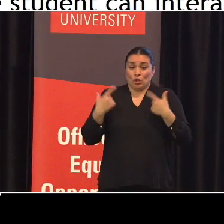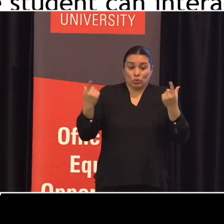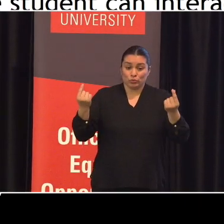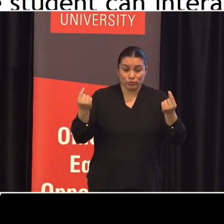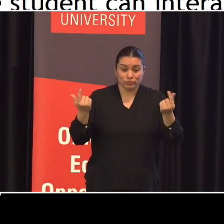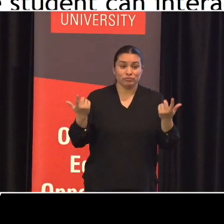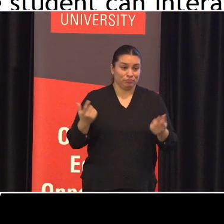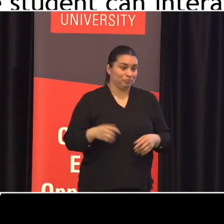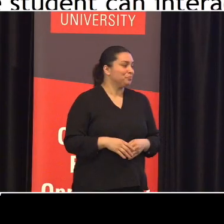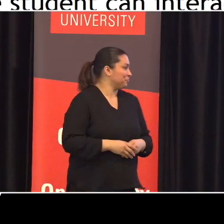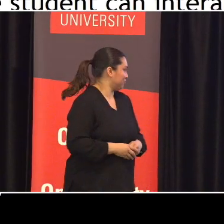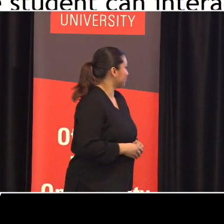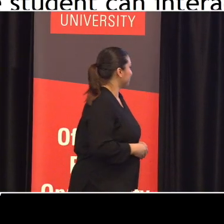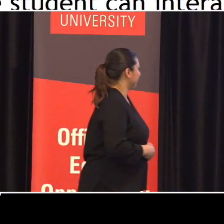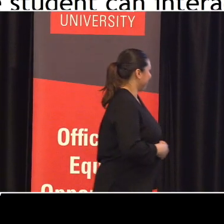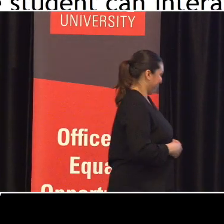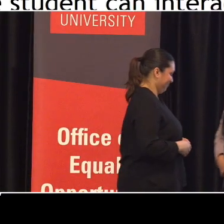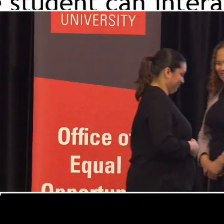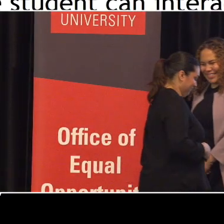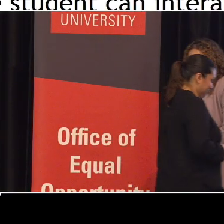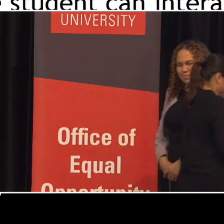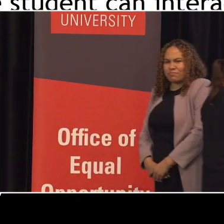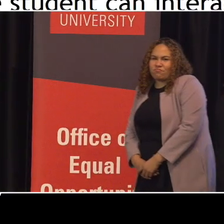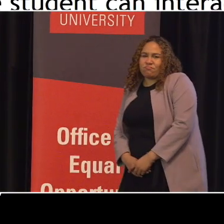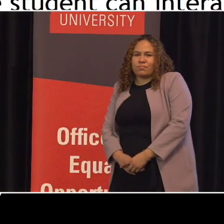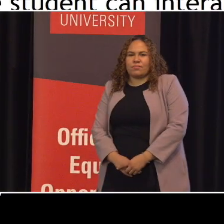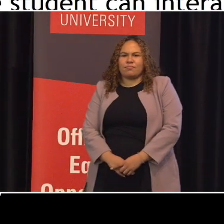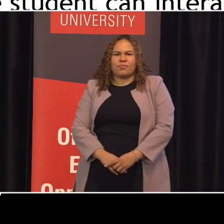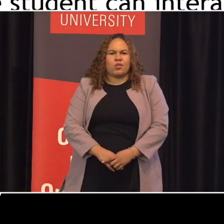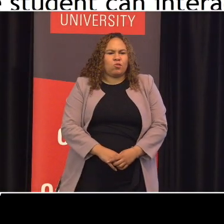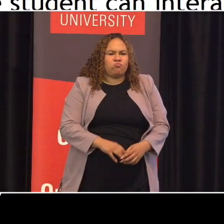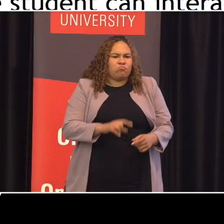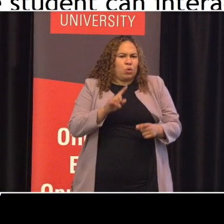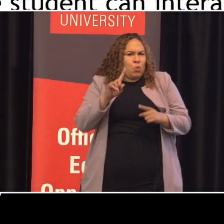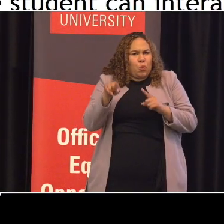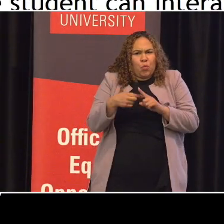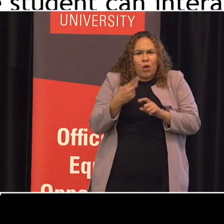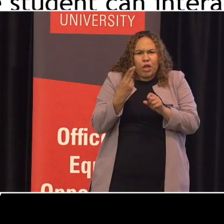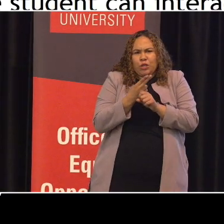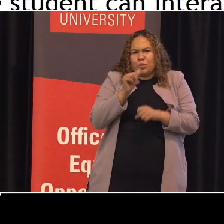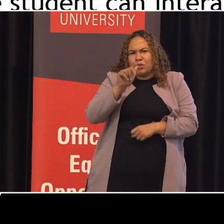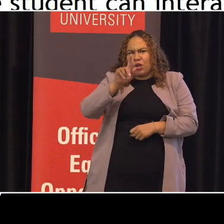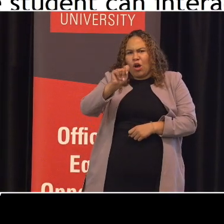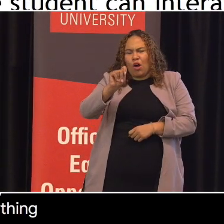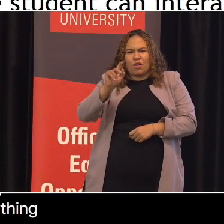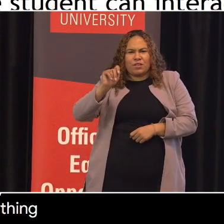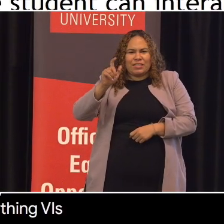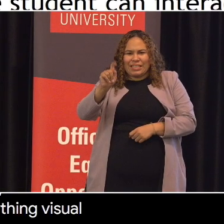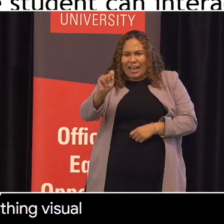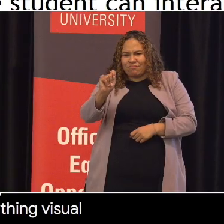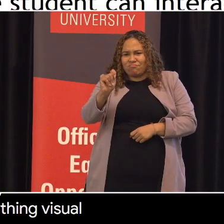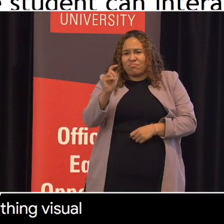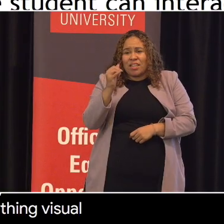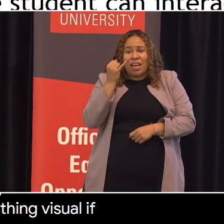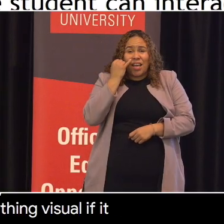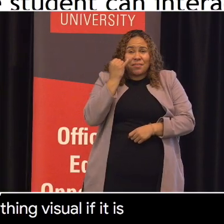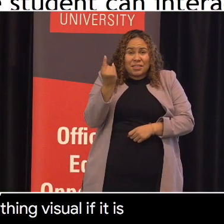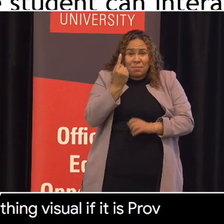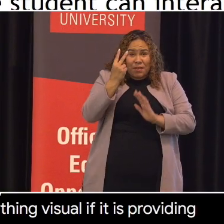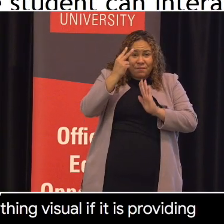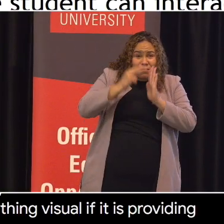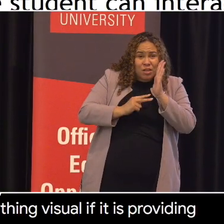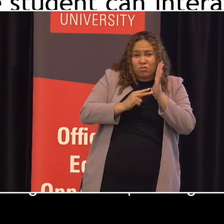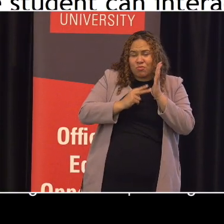alternative text? And this goes for everybody. If the image, graph, chart, anything visual, if it is